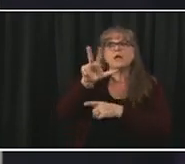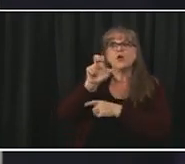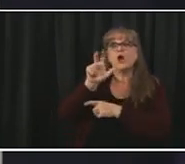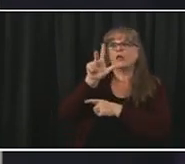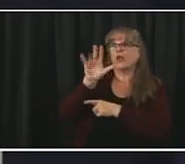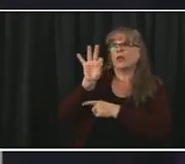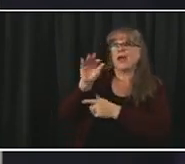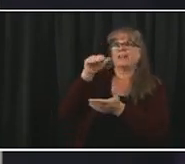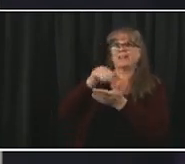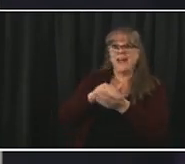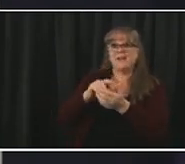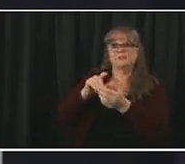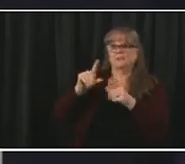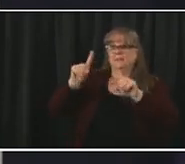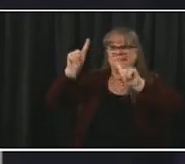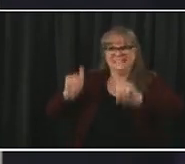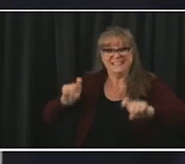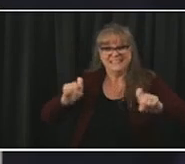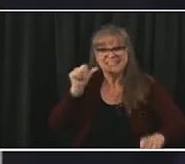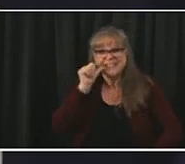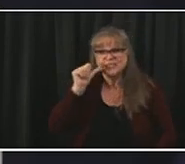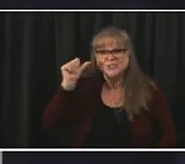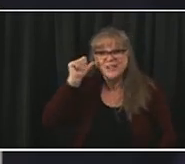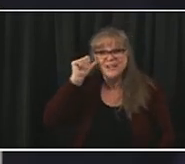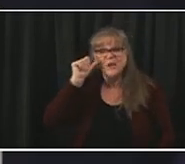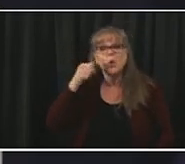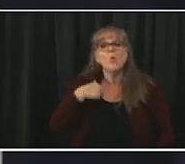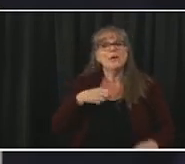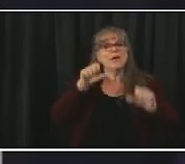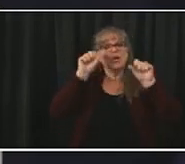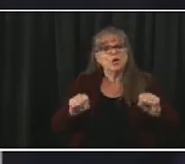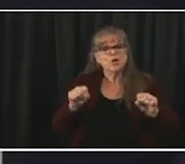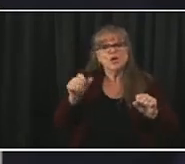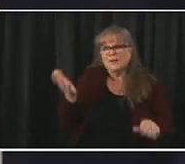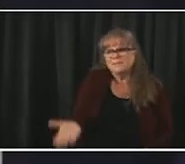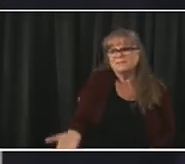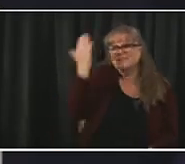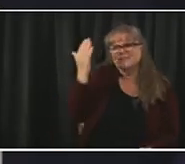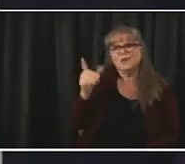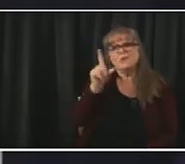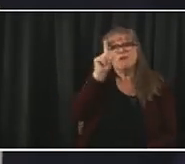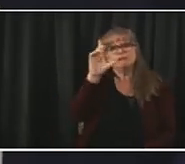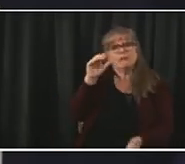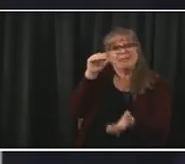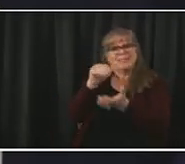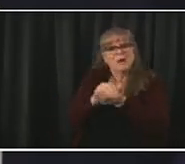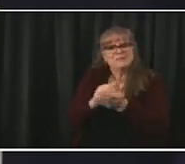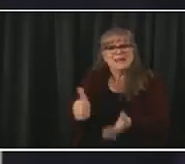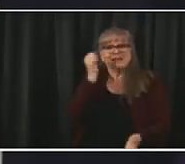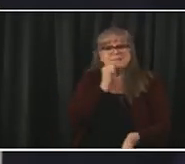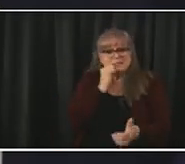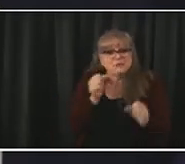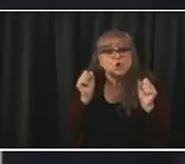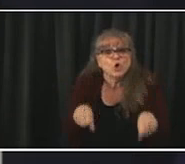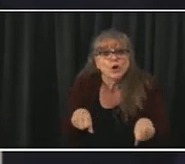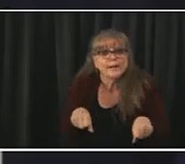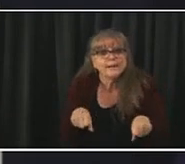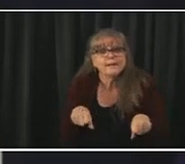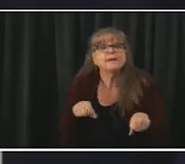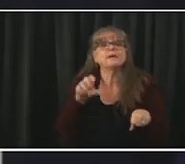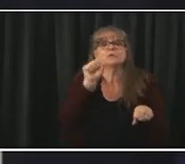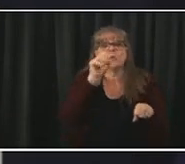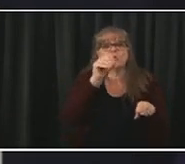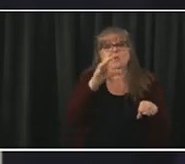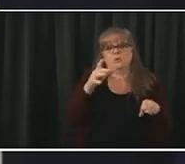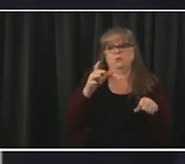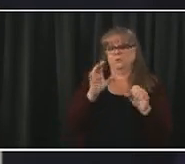well over 100,000 tests a day. It's just that people need to request them. And we are higher than where we had been